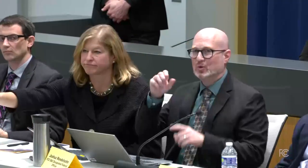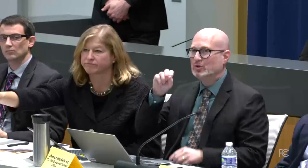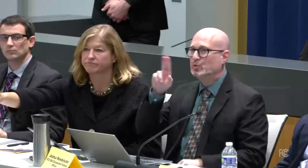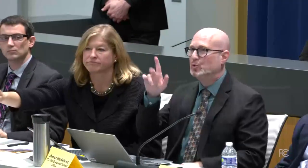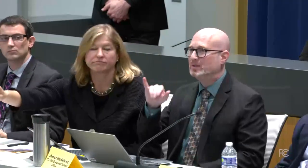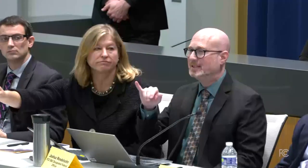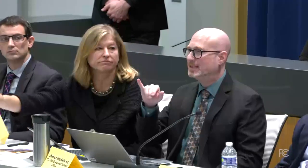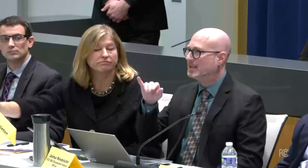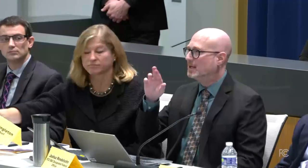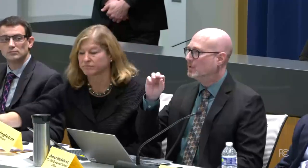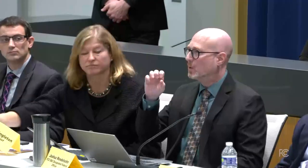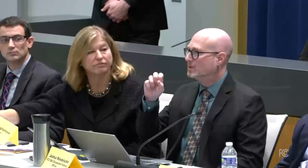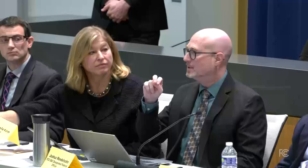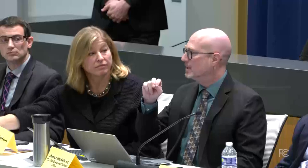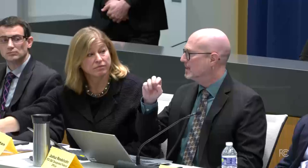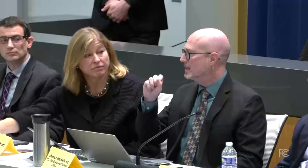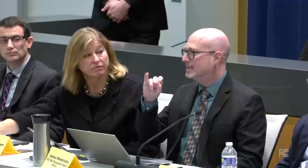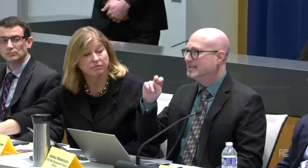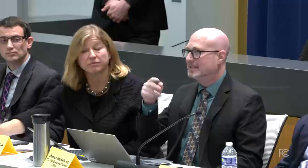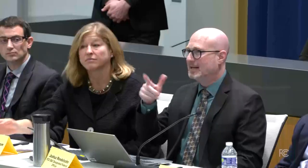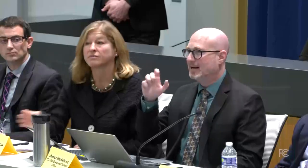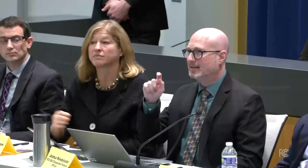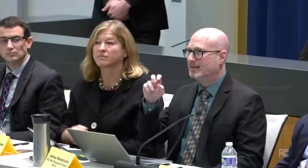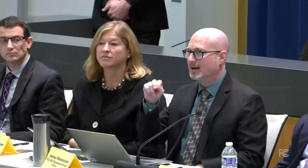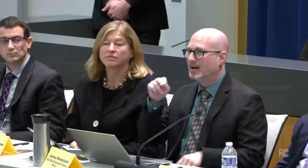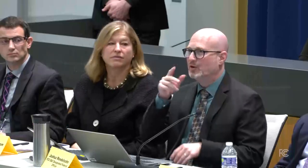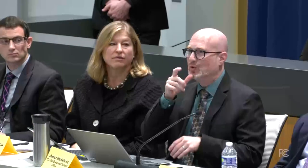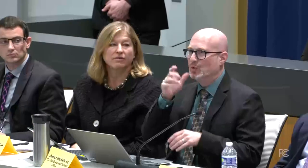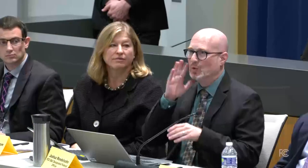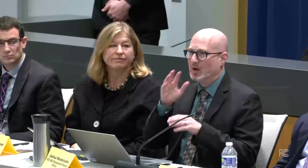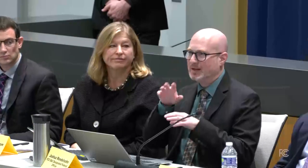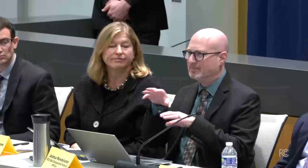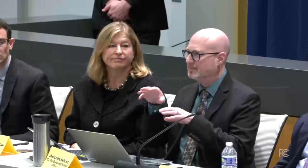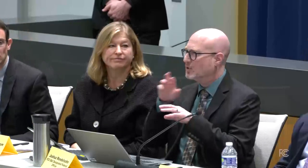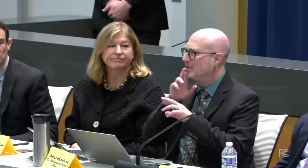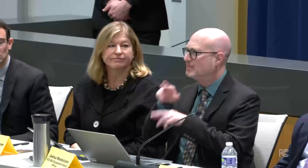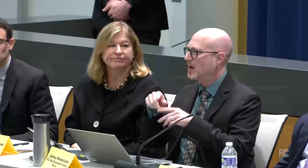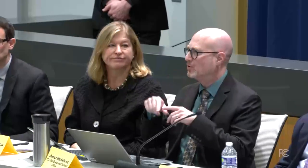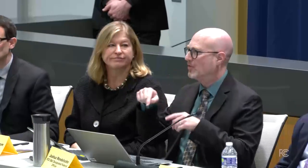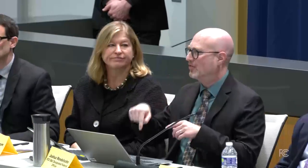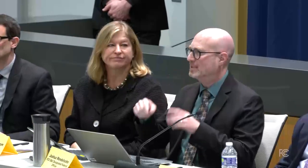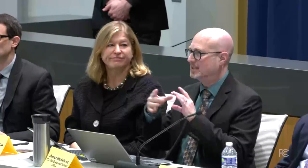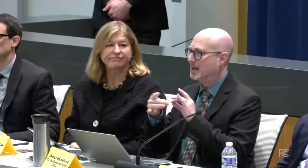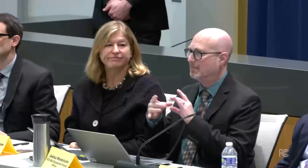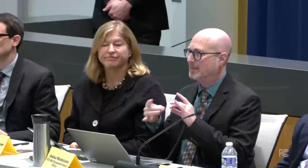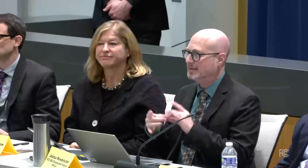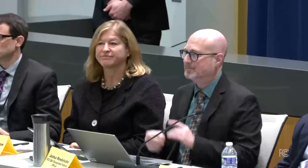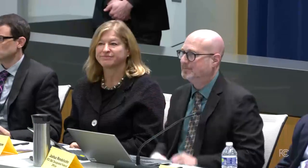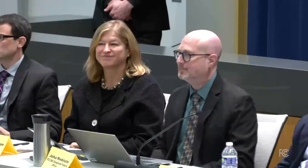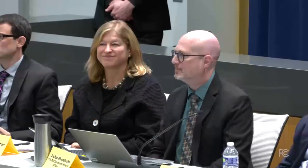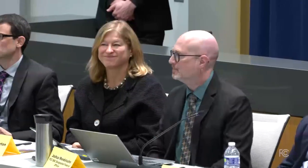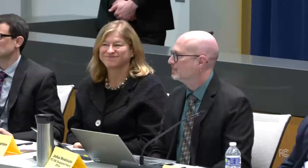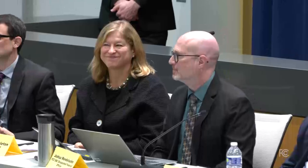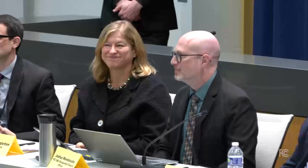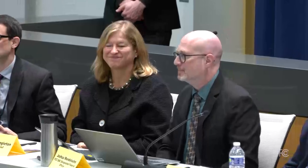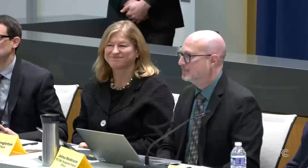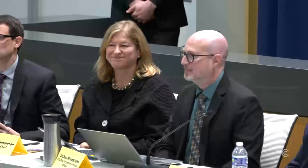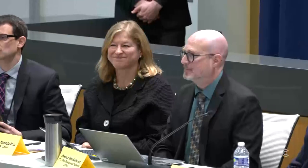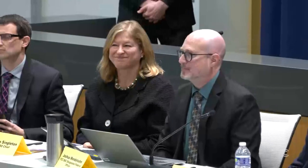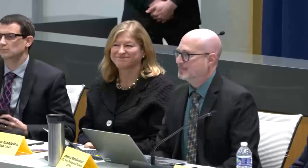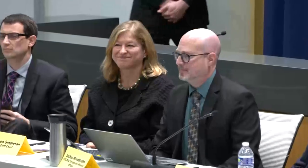now going to turn it over to Susie Rosen Singleton, who will go ahead and respond to this comment.